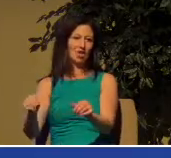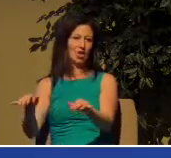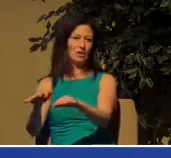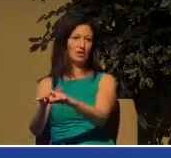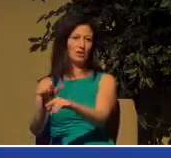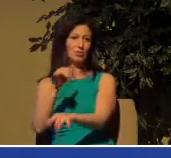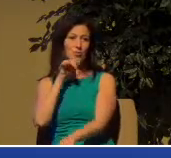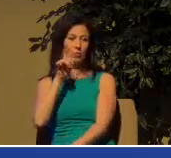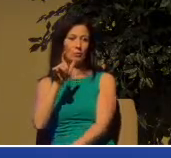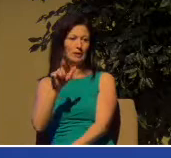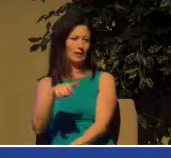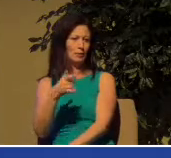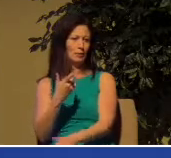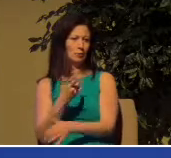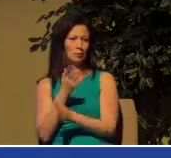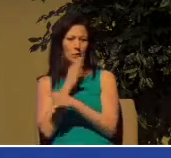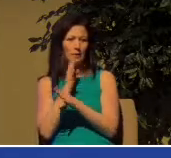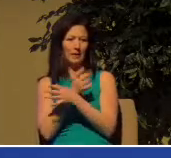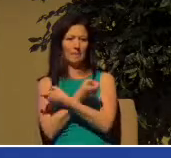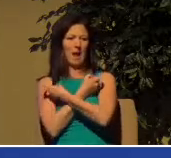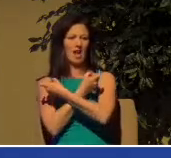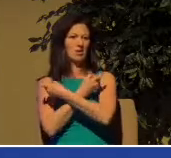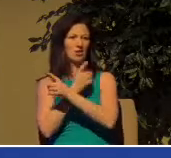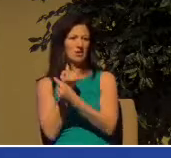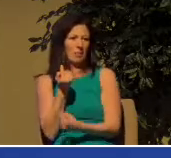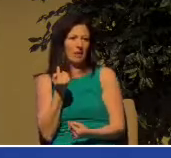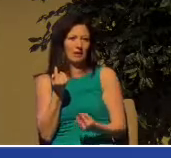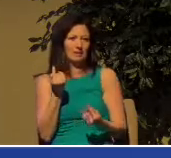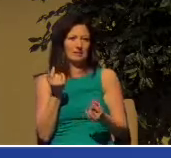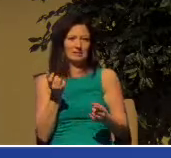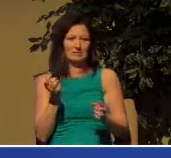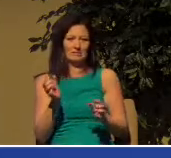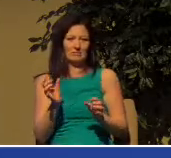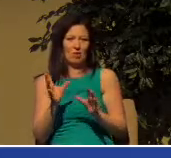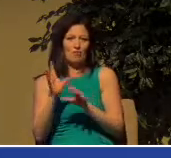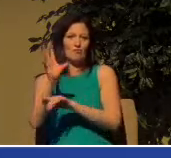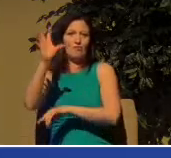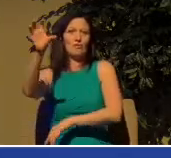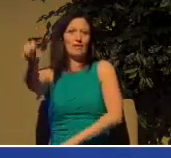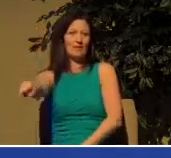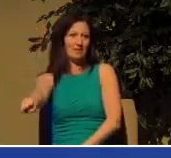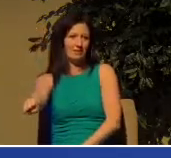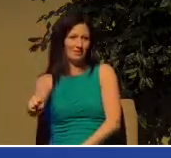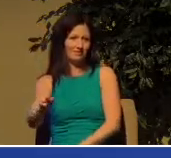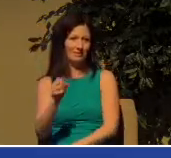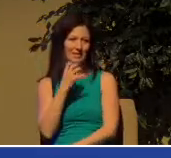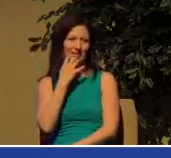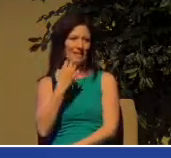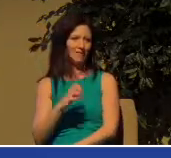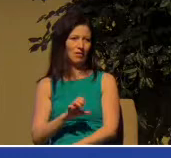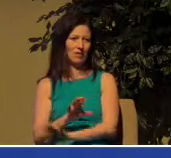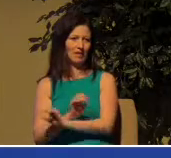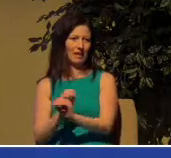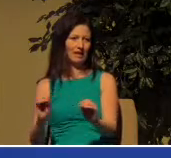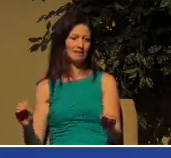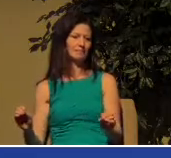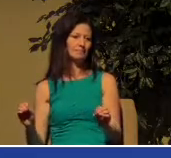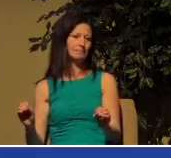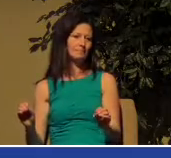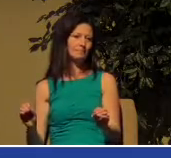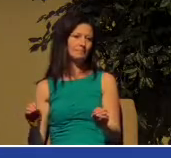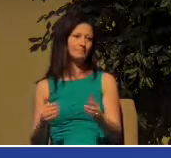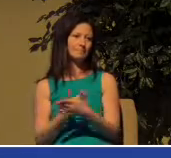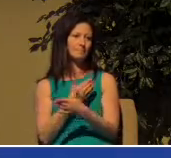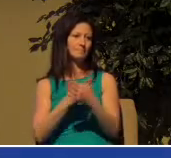monster reaching out and doing you in. In the new creation, we will forever share